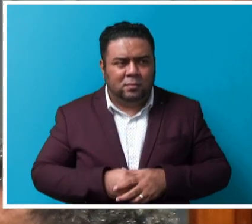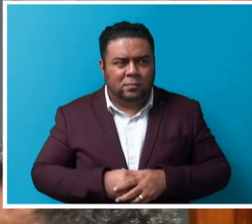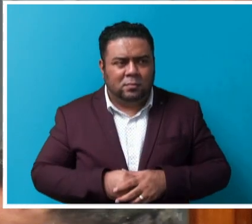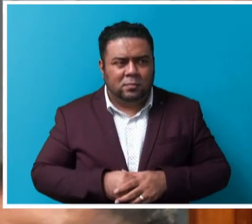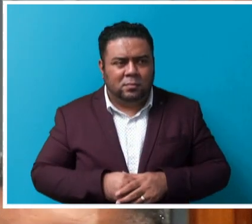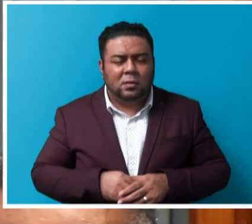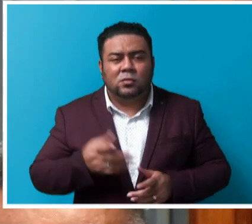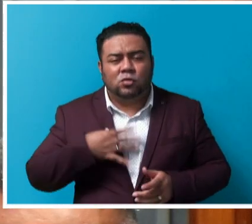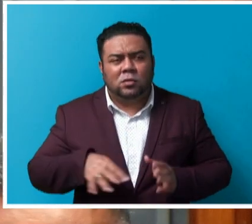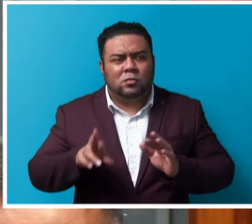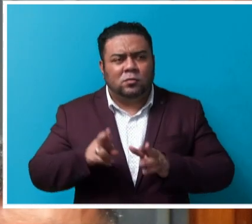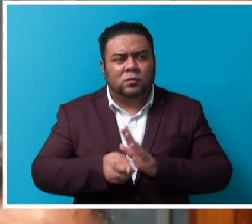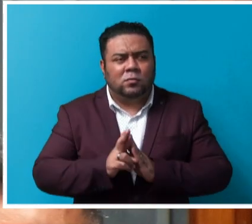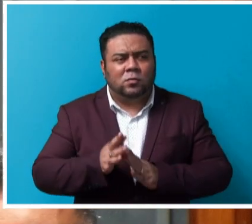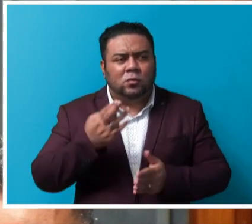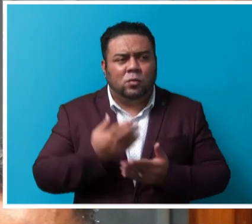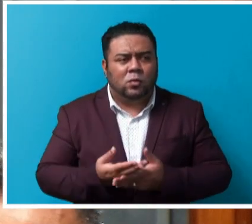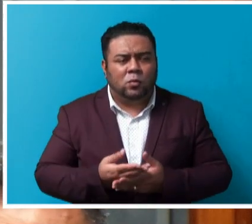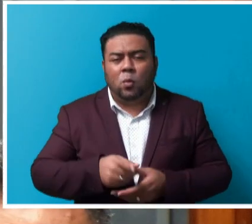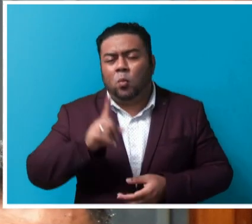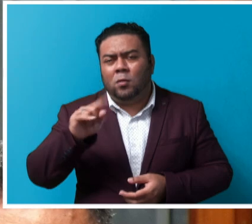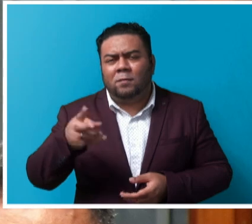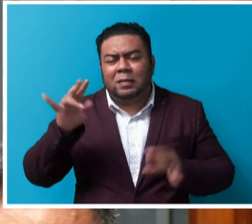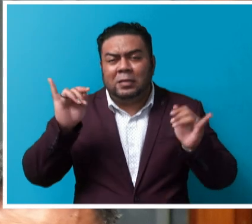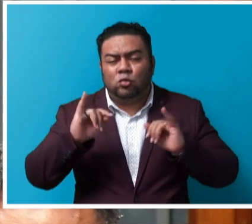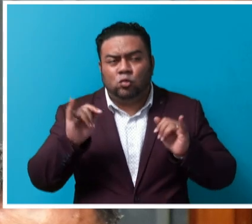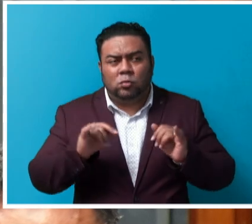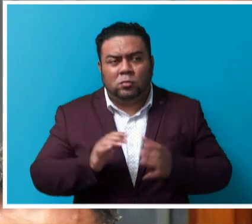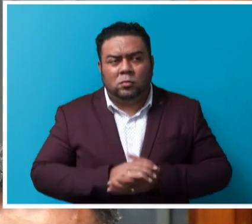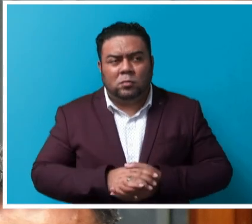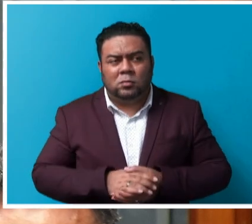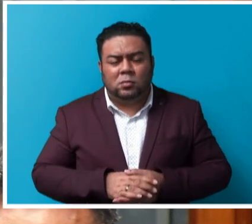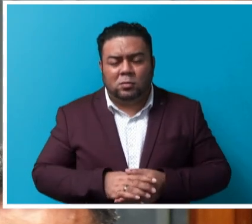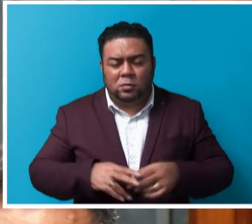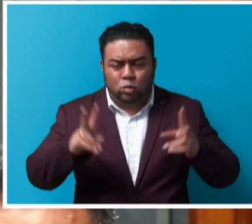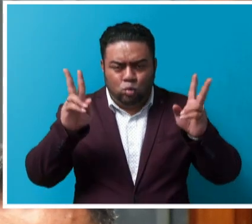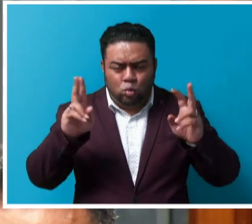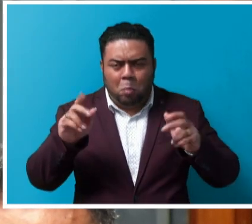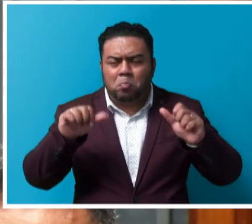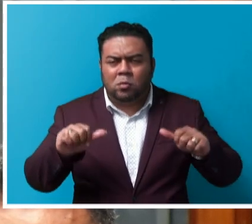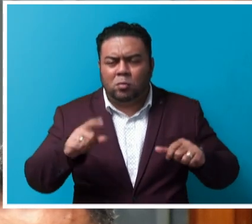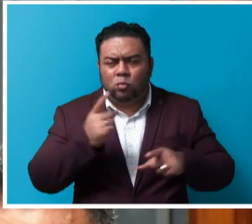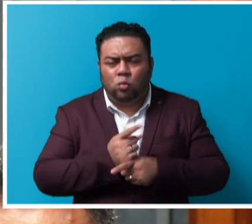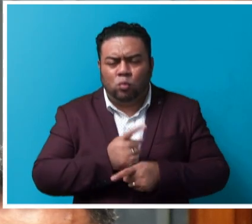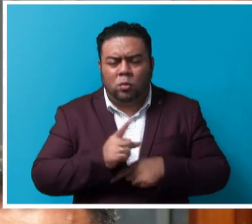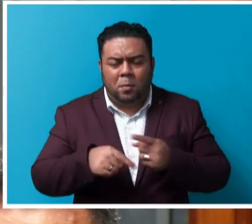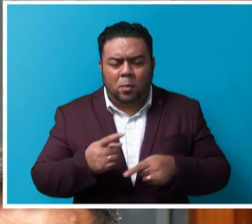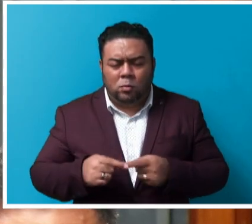just reflecting on one of the issues that His Excellency the President raised during his speech,